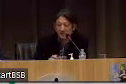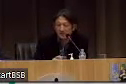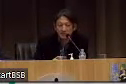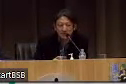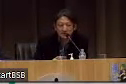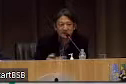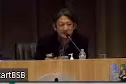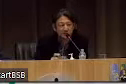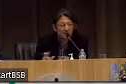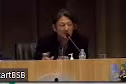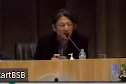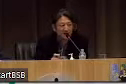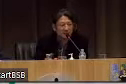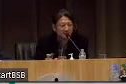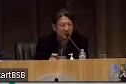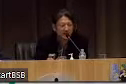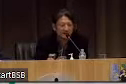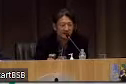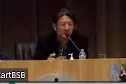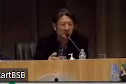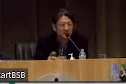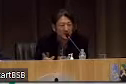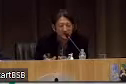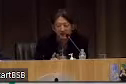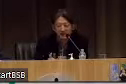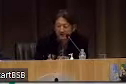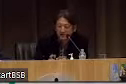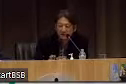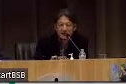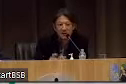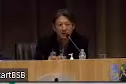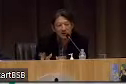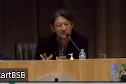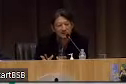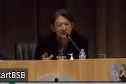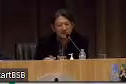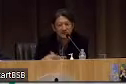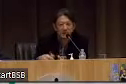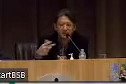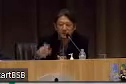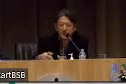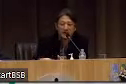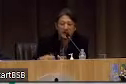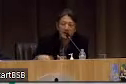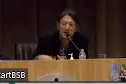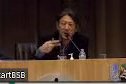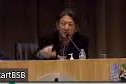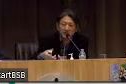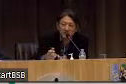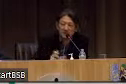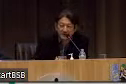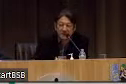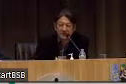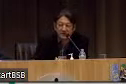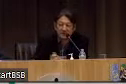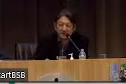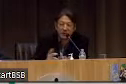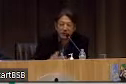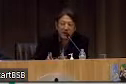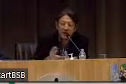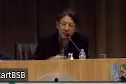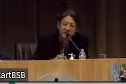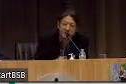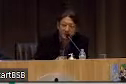every state of the patient. So we have an index to compare and identify which are the states that could cooperate and